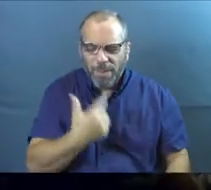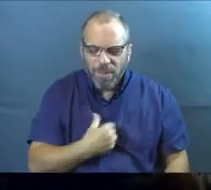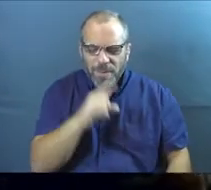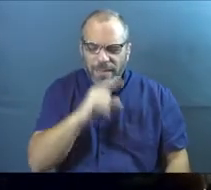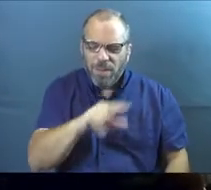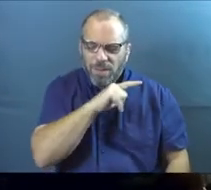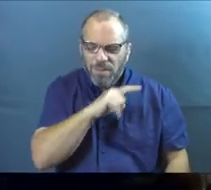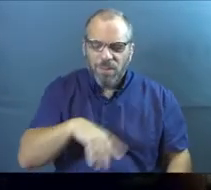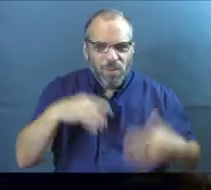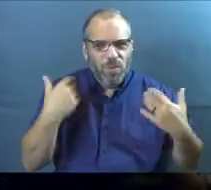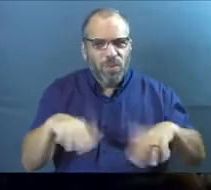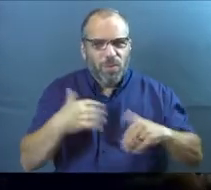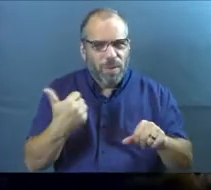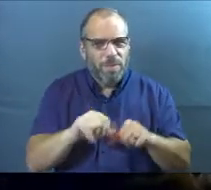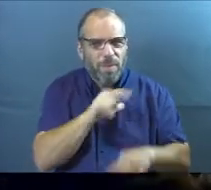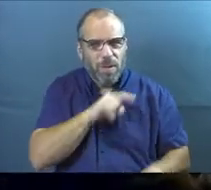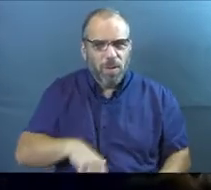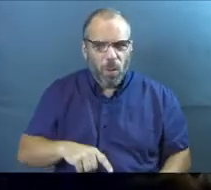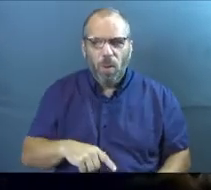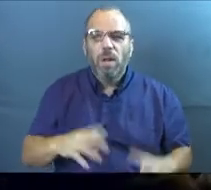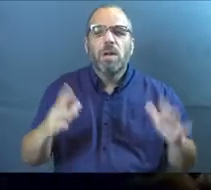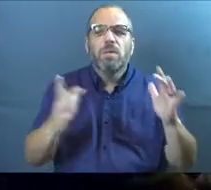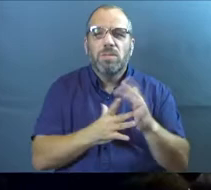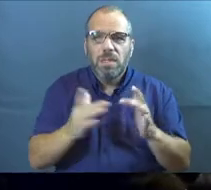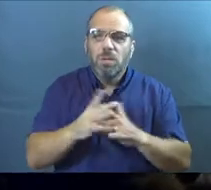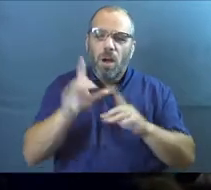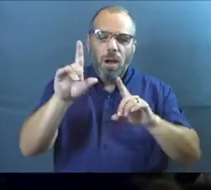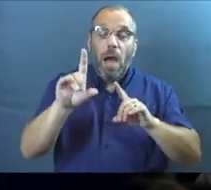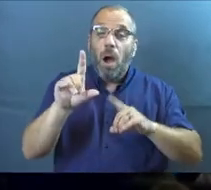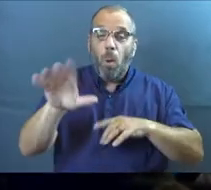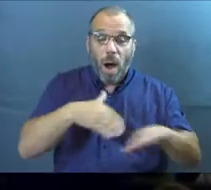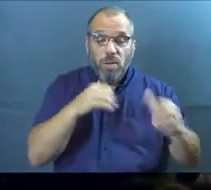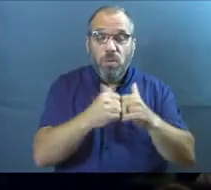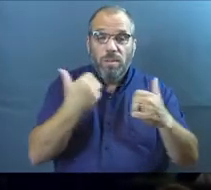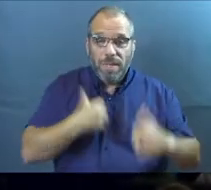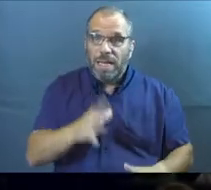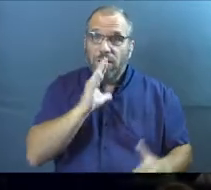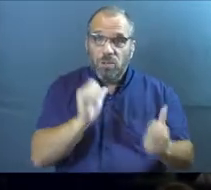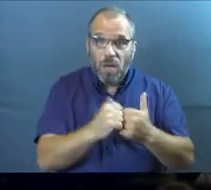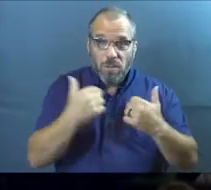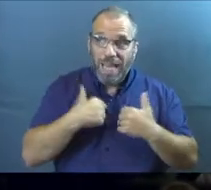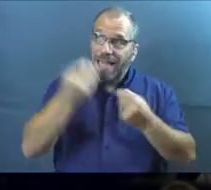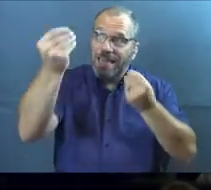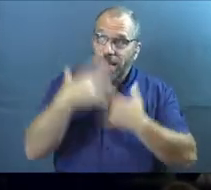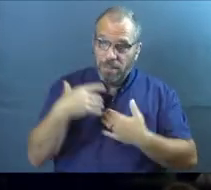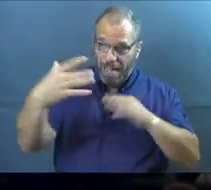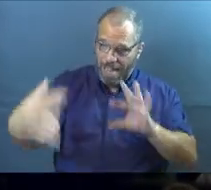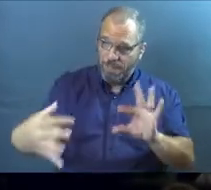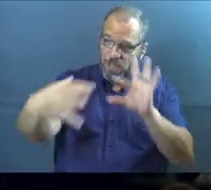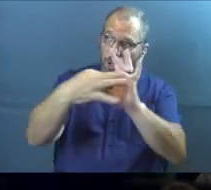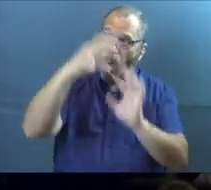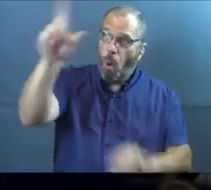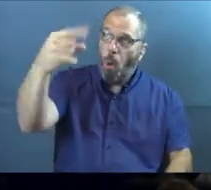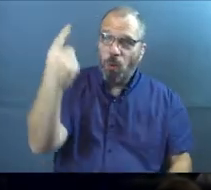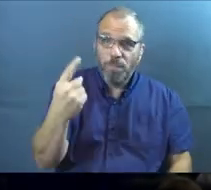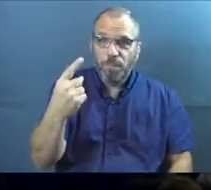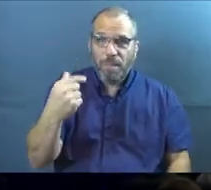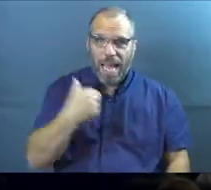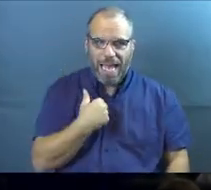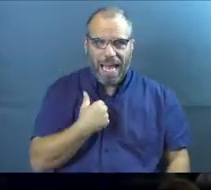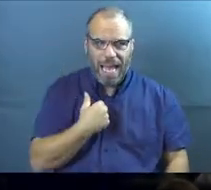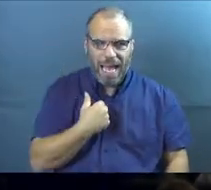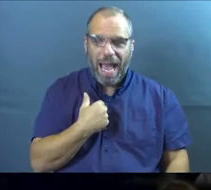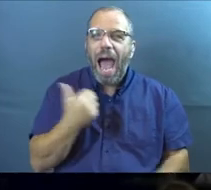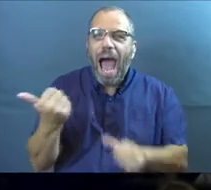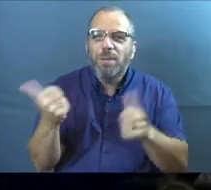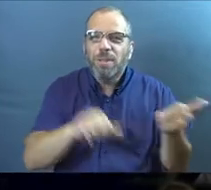the Lord. Jesus loves me. He walks with me. He talks with me. And he tells me I am his own. And I was a